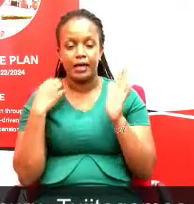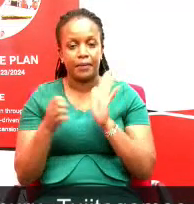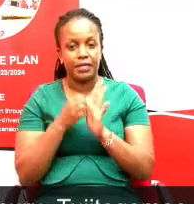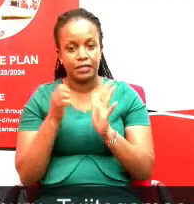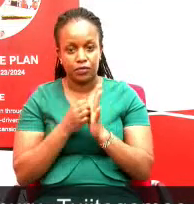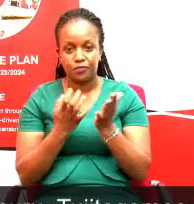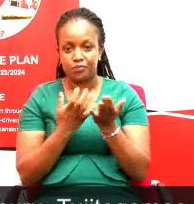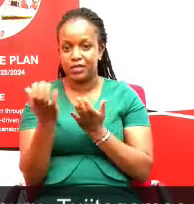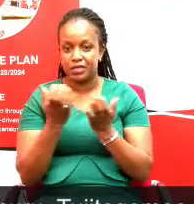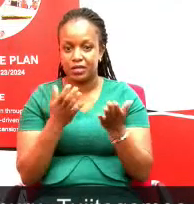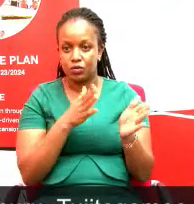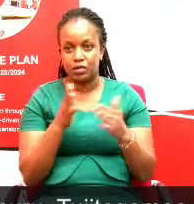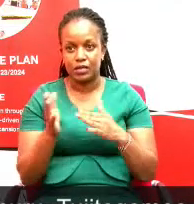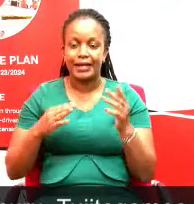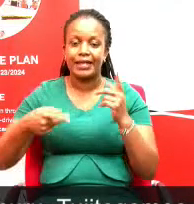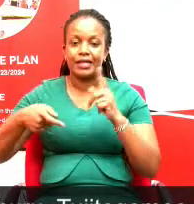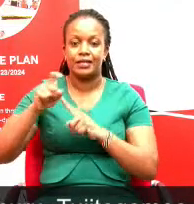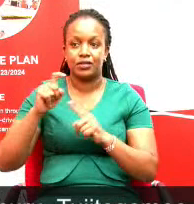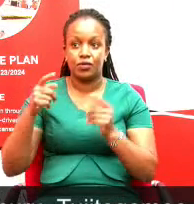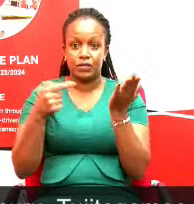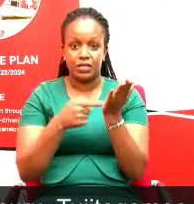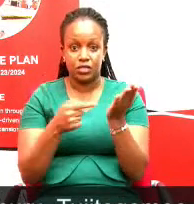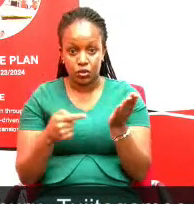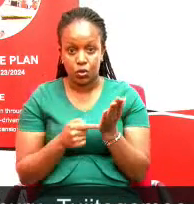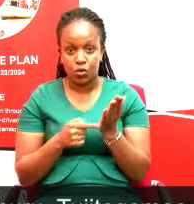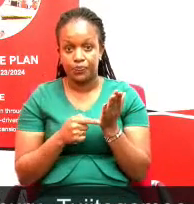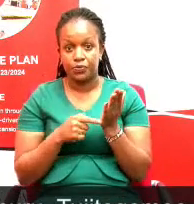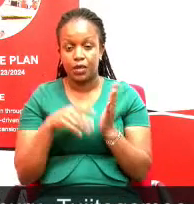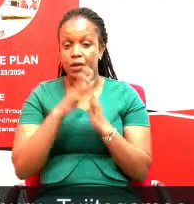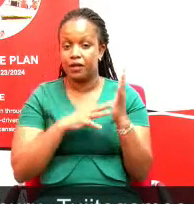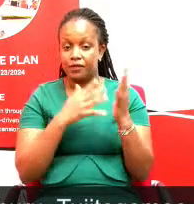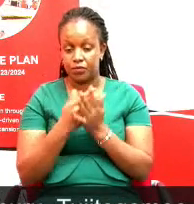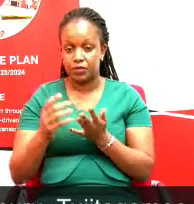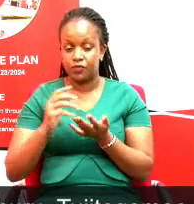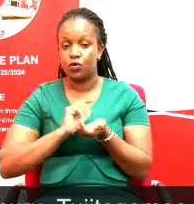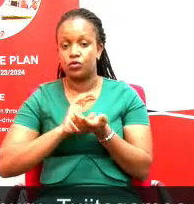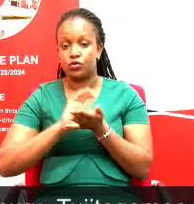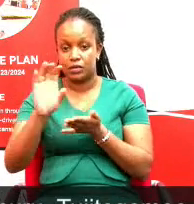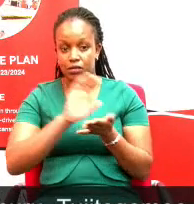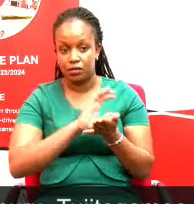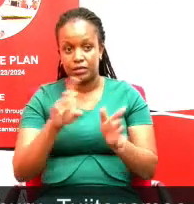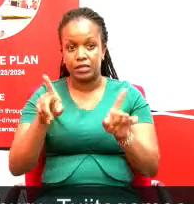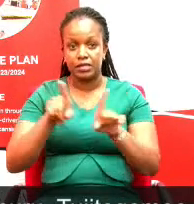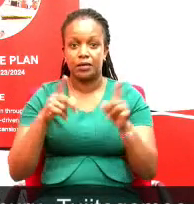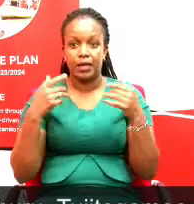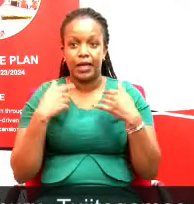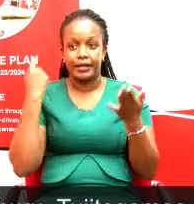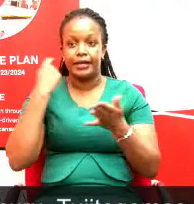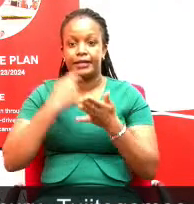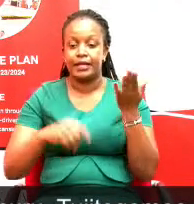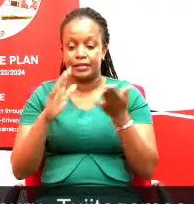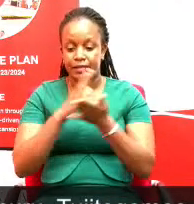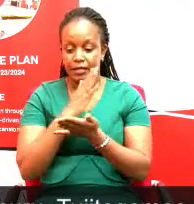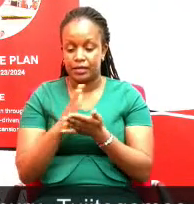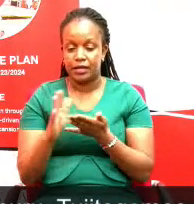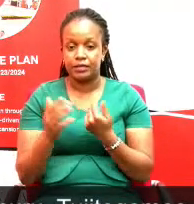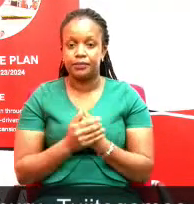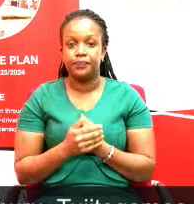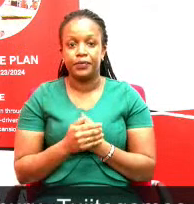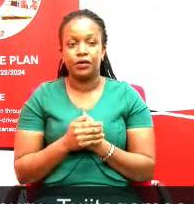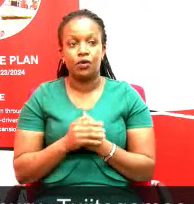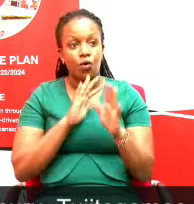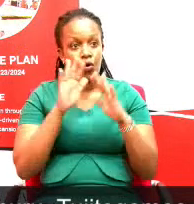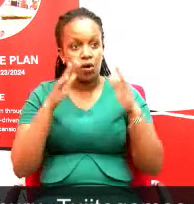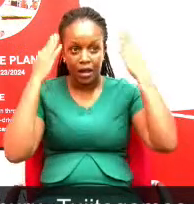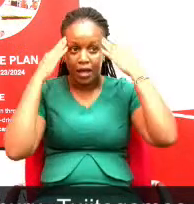models, increased the use of digital platforms for transaction, and growth in the hard-to-tax sectors, such as the informal sectors. Of course, you